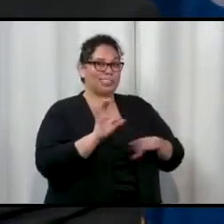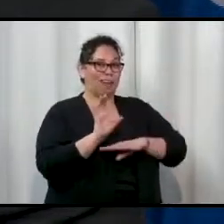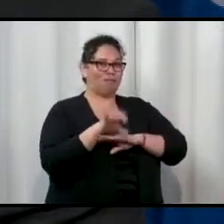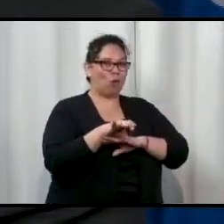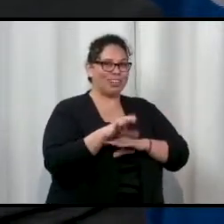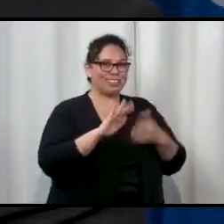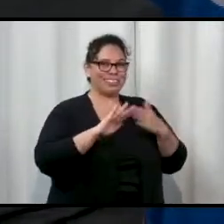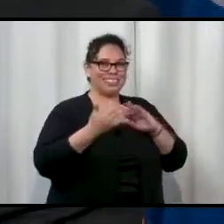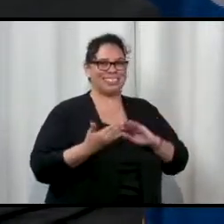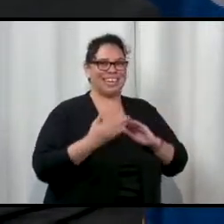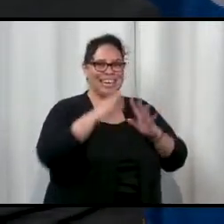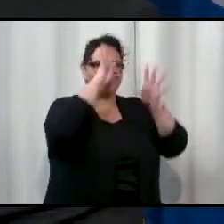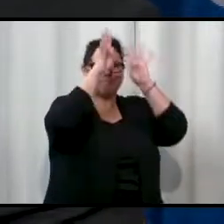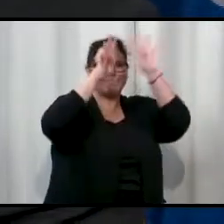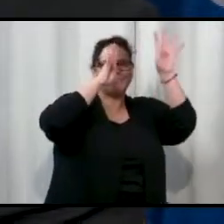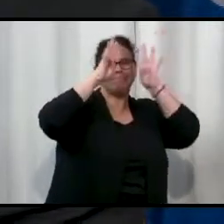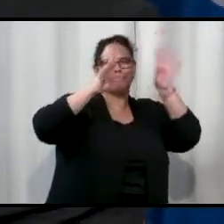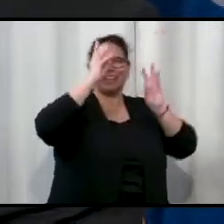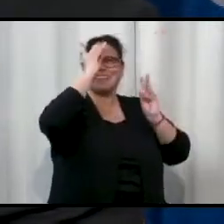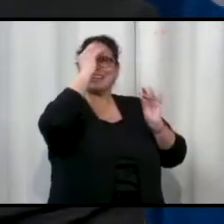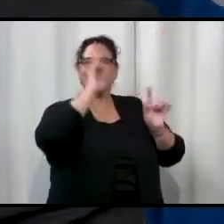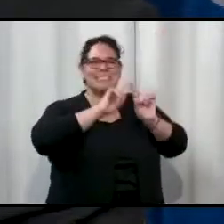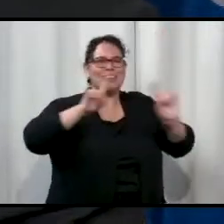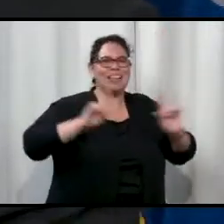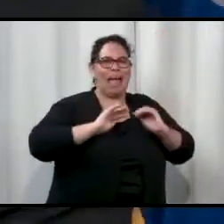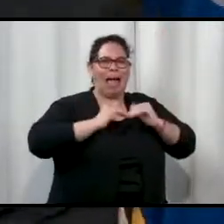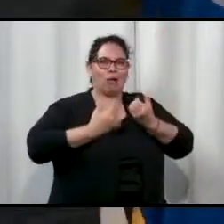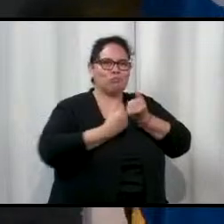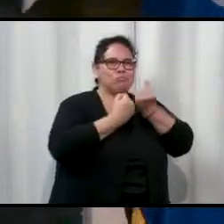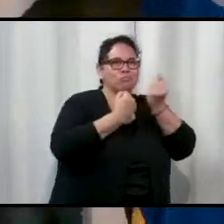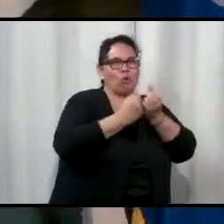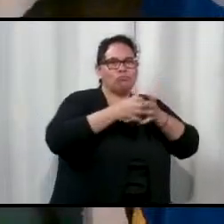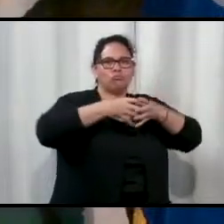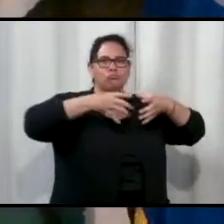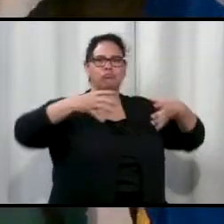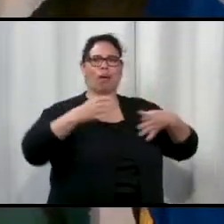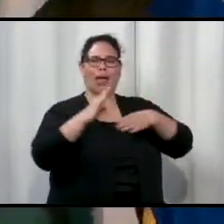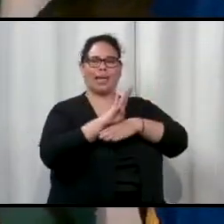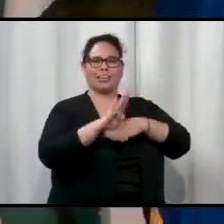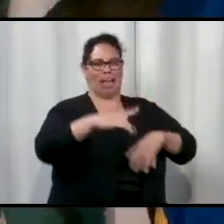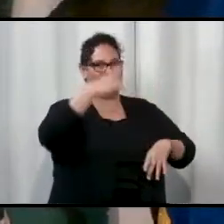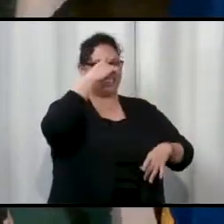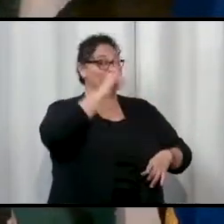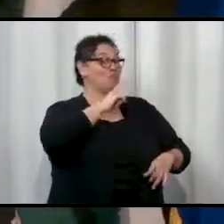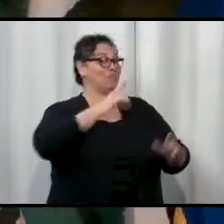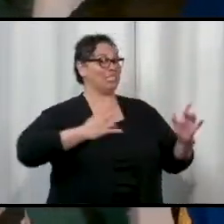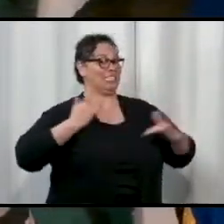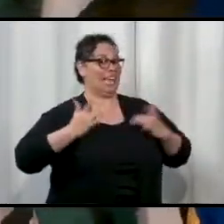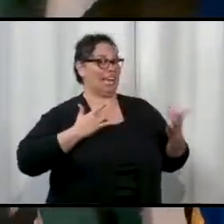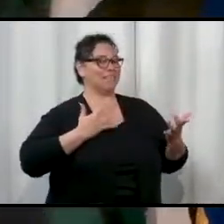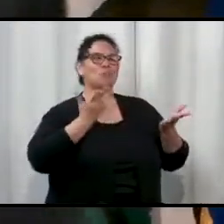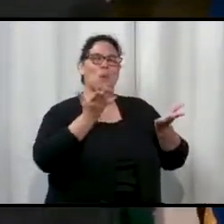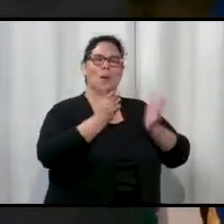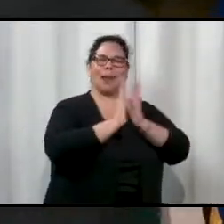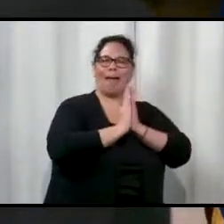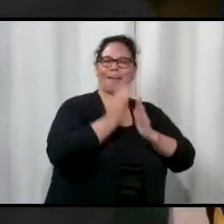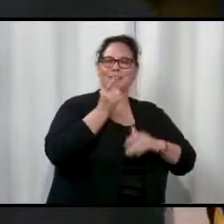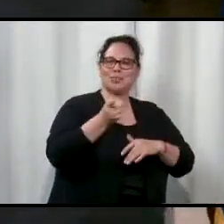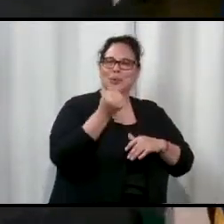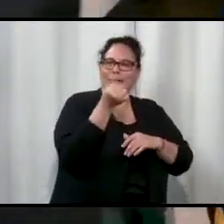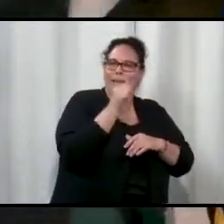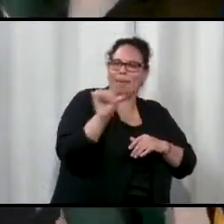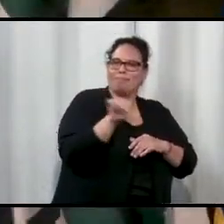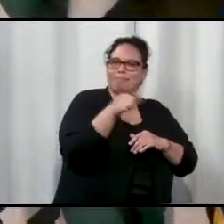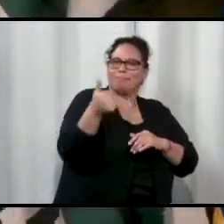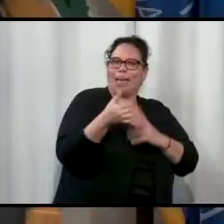innovate and to think differently about how we support growing industries, which I think is Really exciting. So I'll just ask you if you have anything